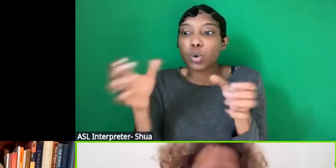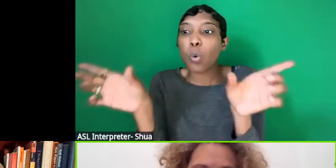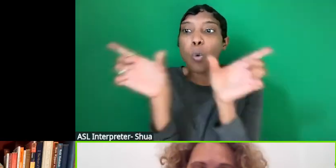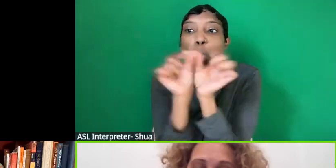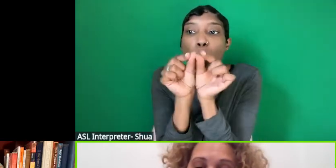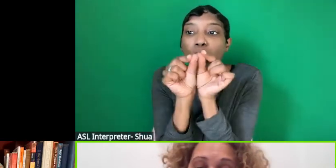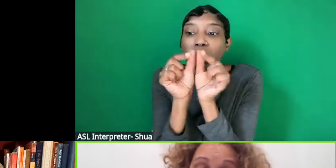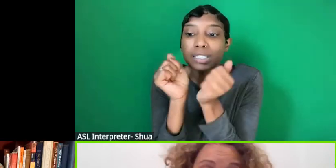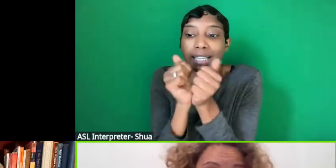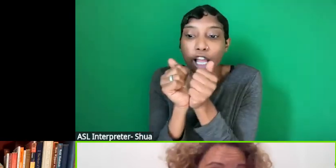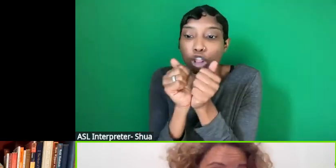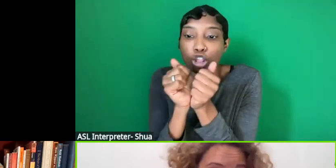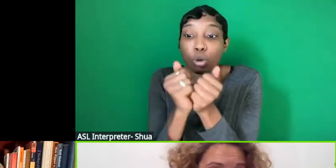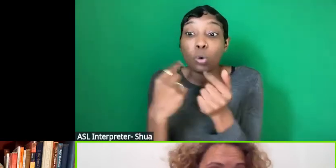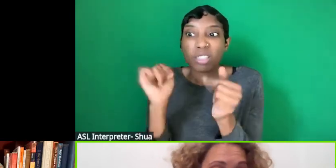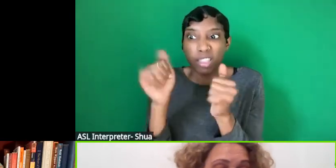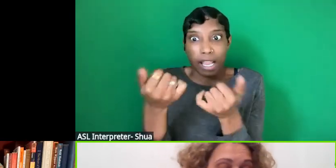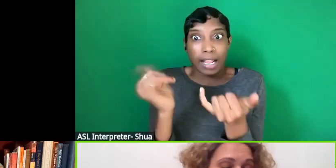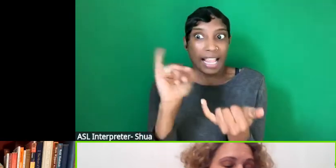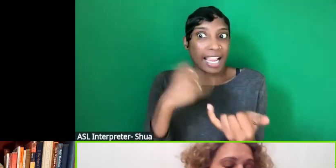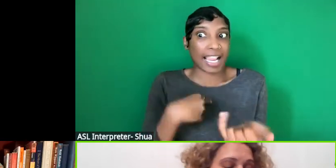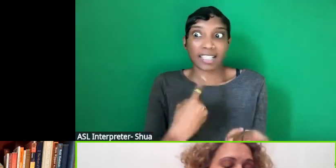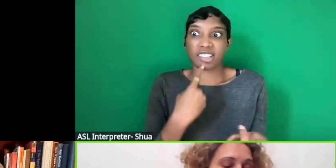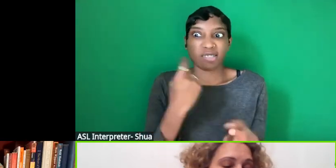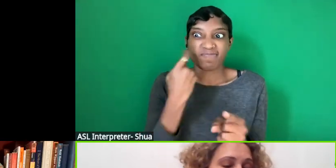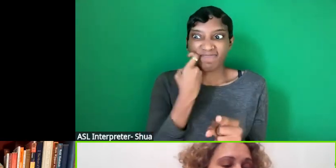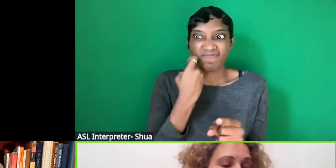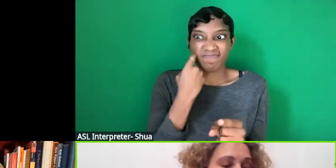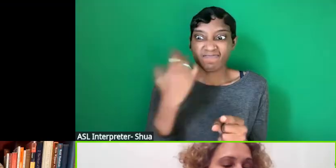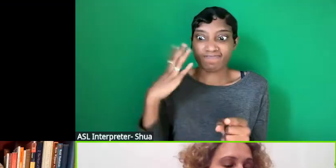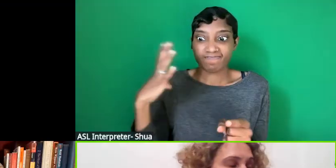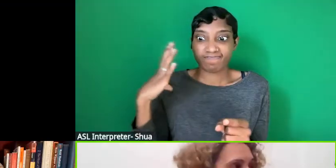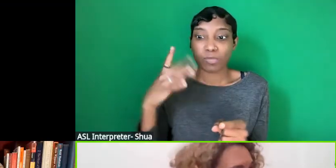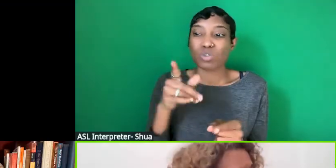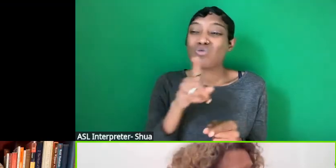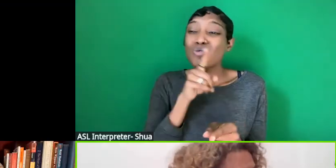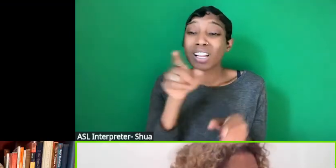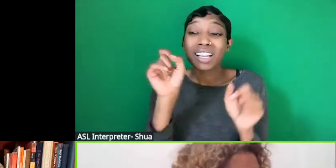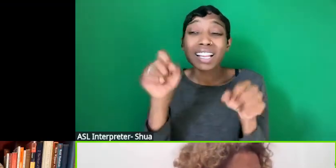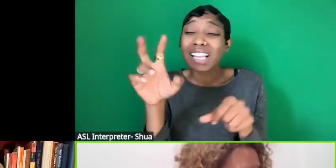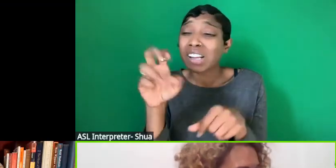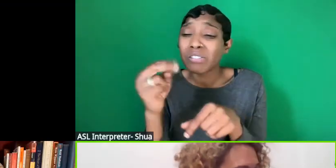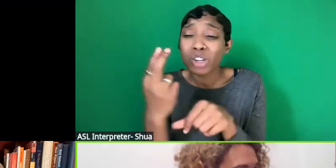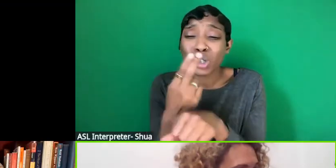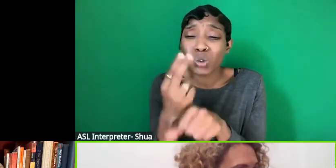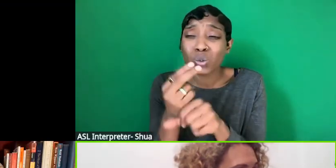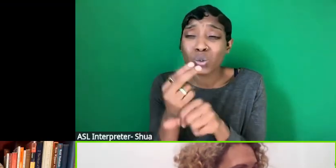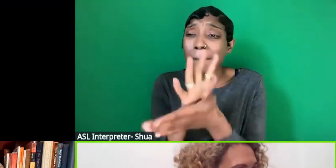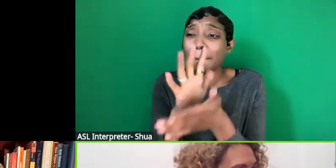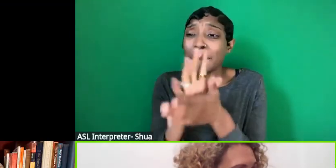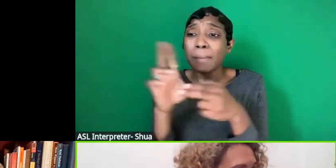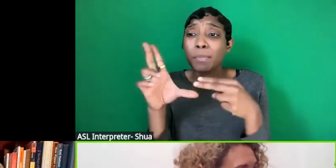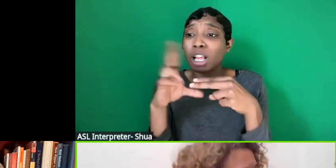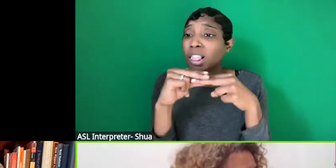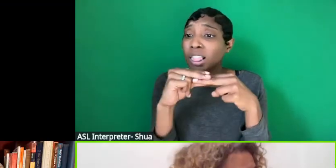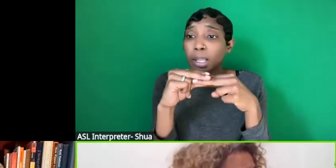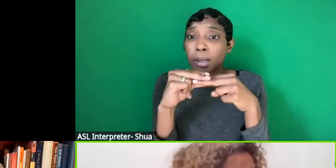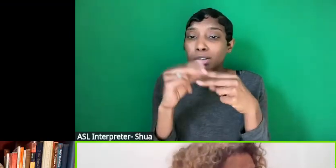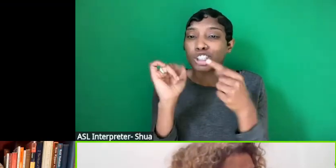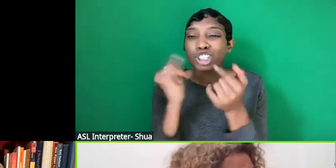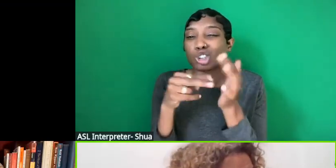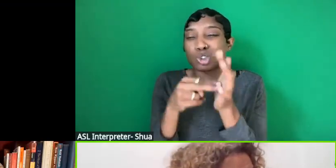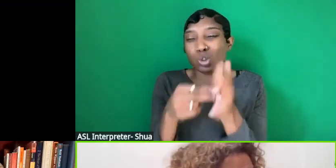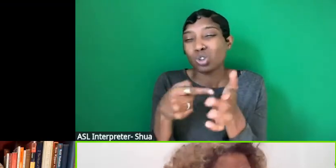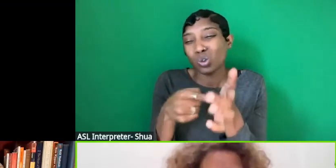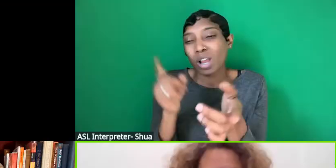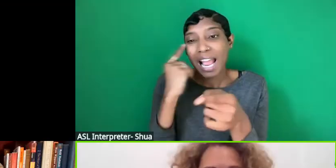tape comes in. But like I said, you can really even use a paper clip. So just to kind of show you the idea,